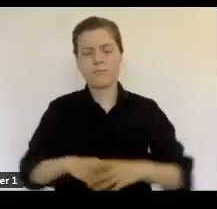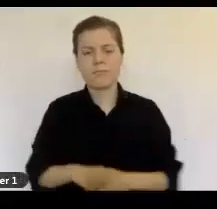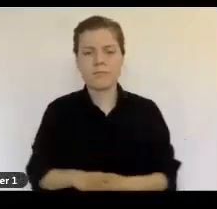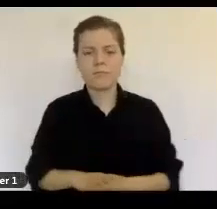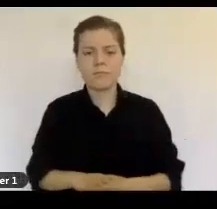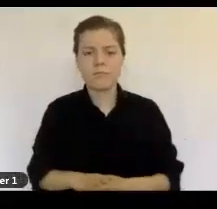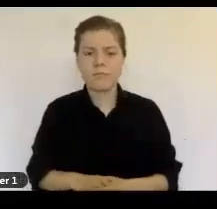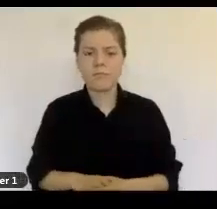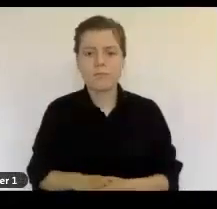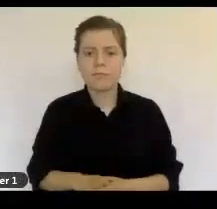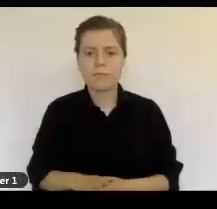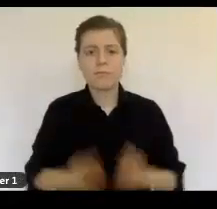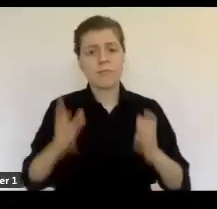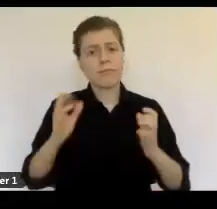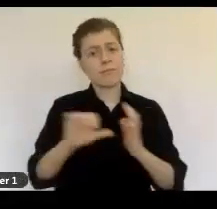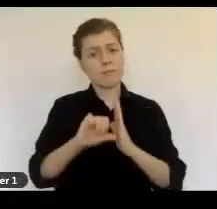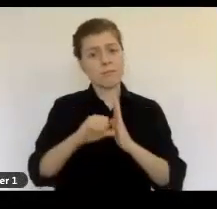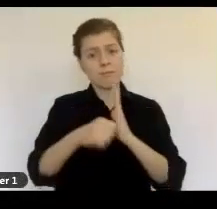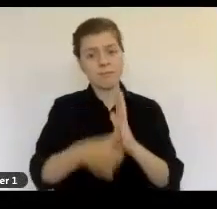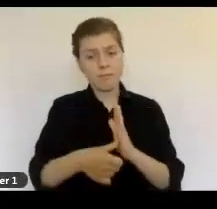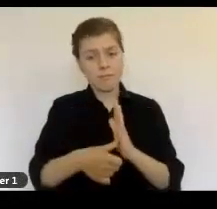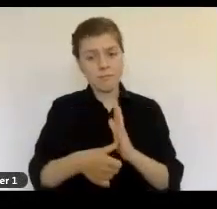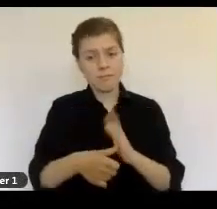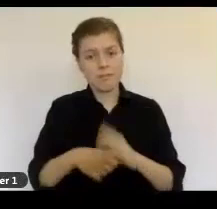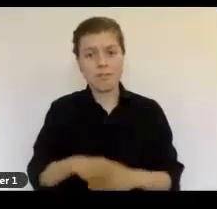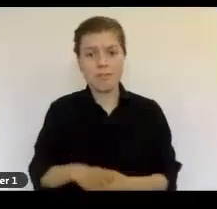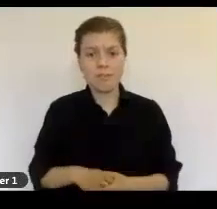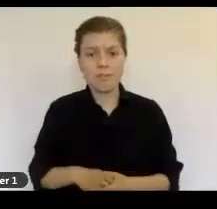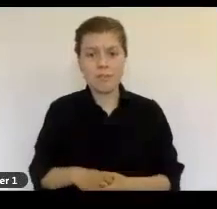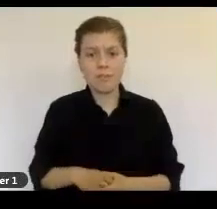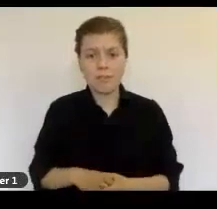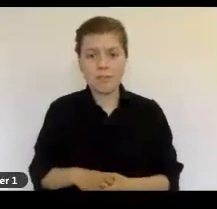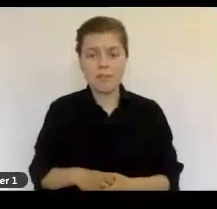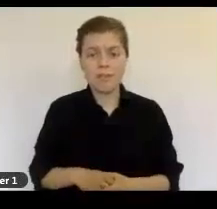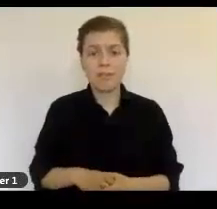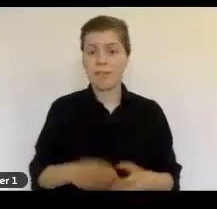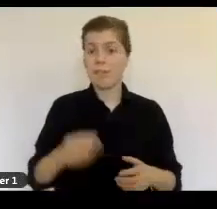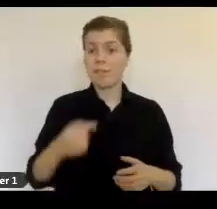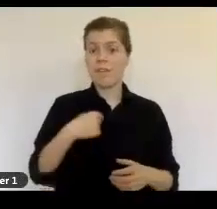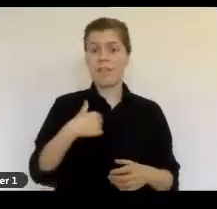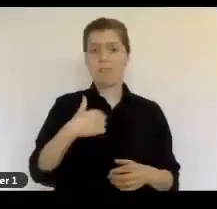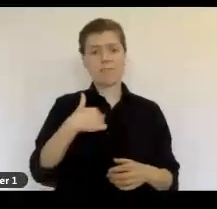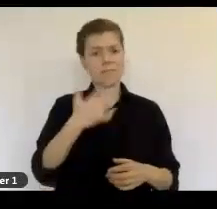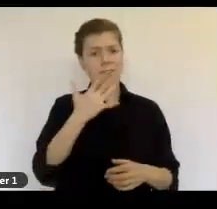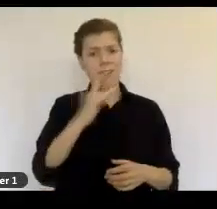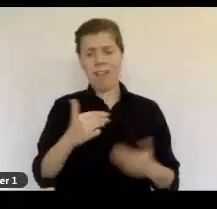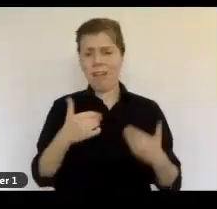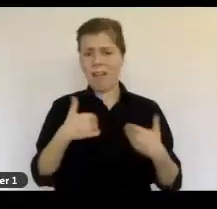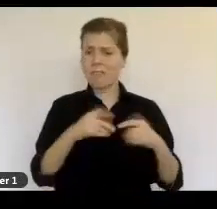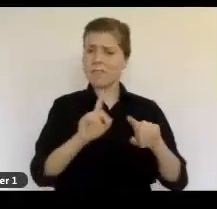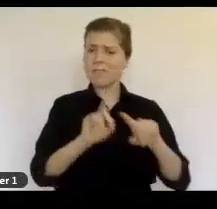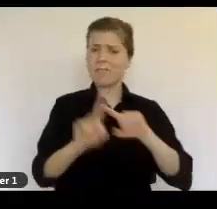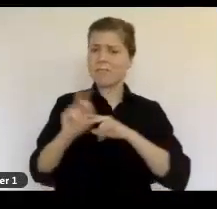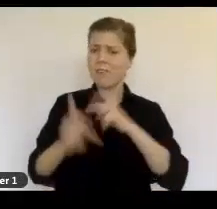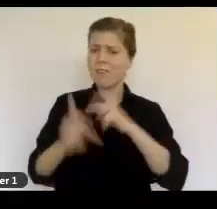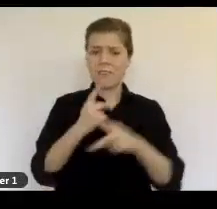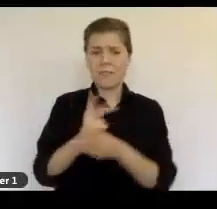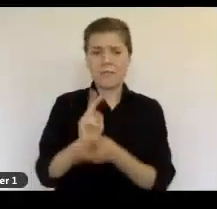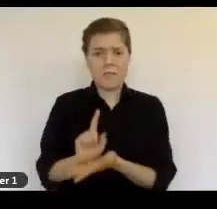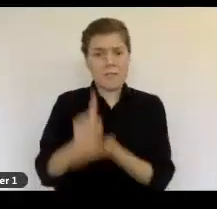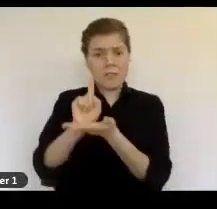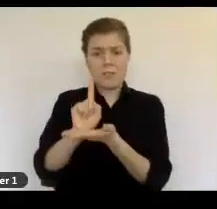ways, depending on who they are and where they're situated. So I want to underline this. Persons